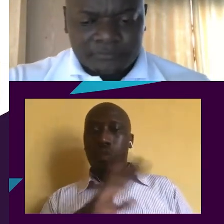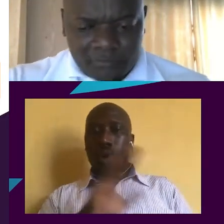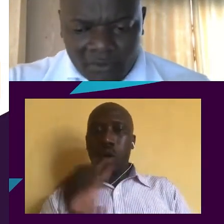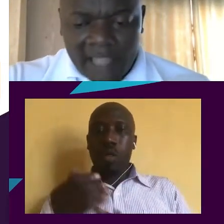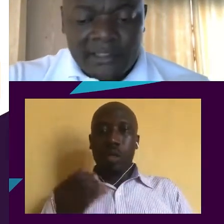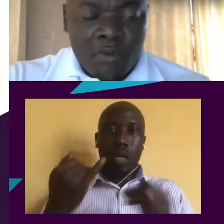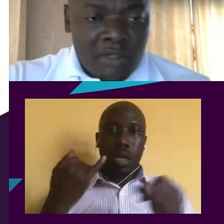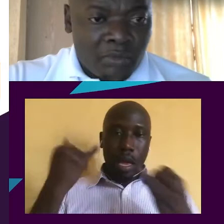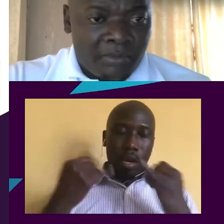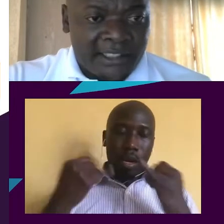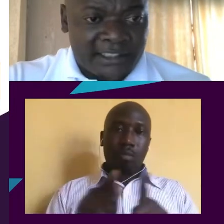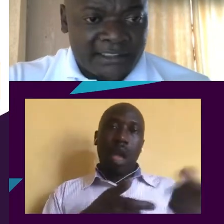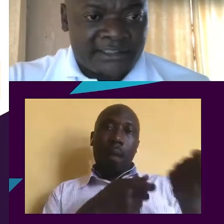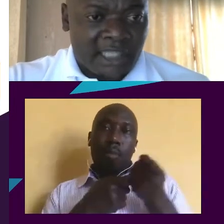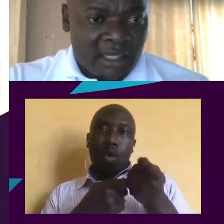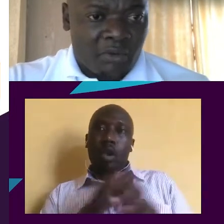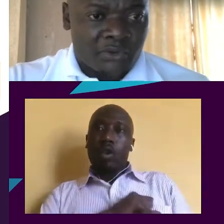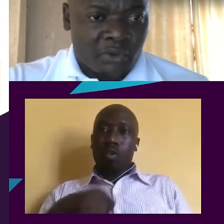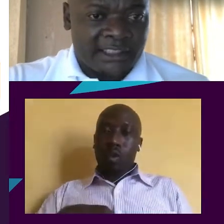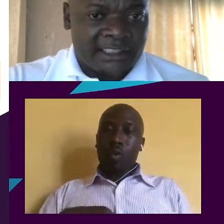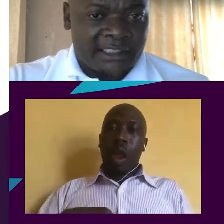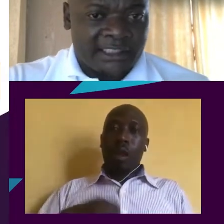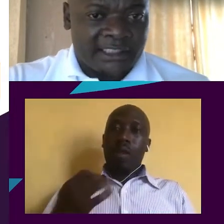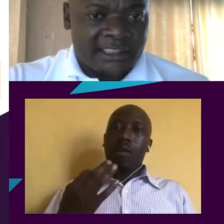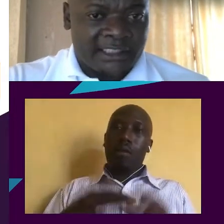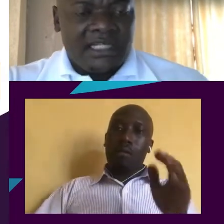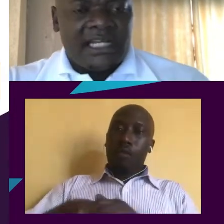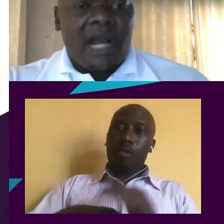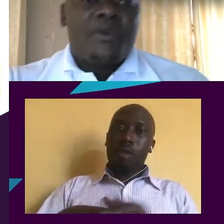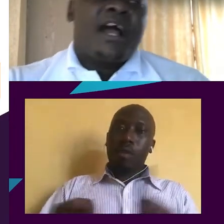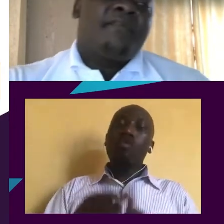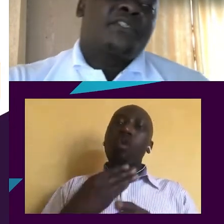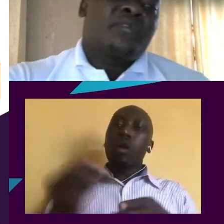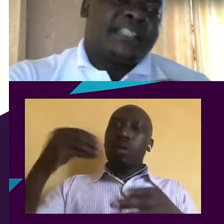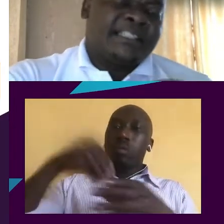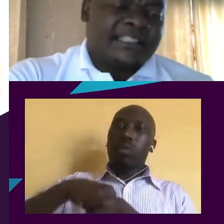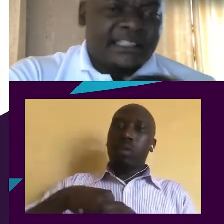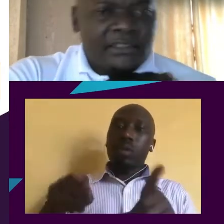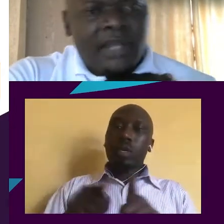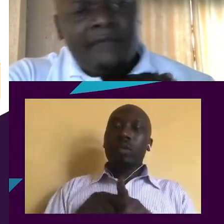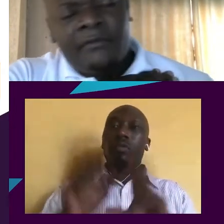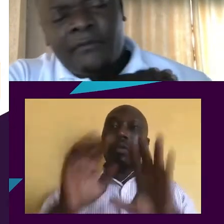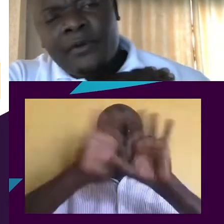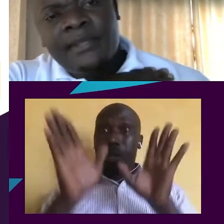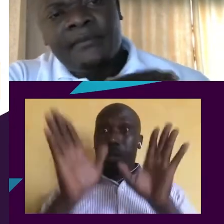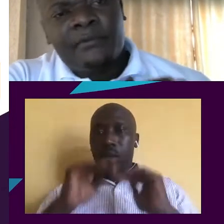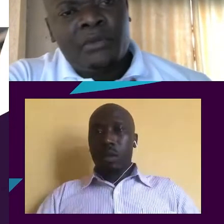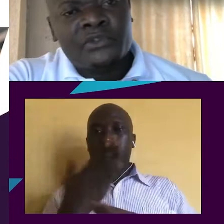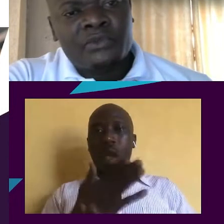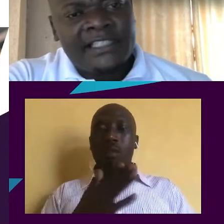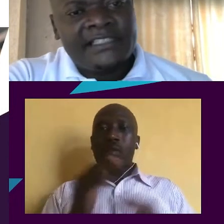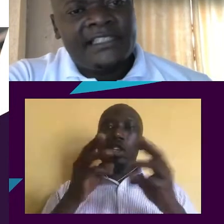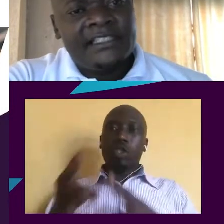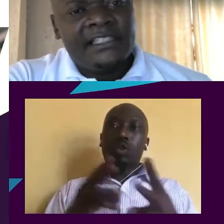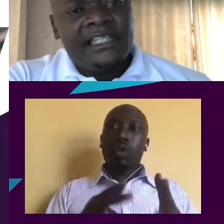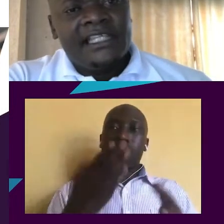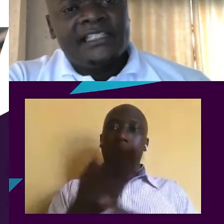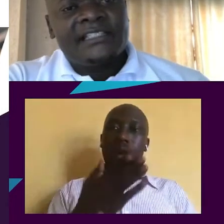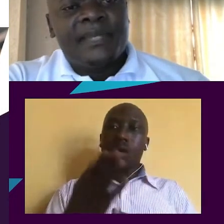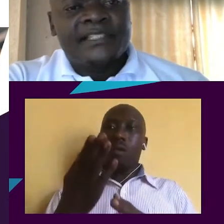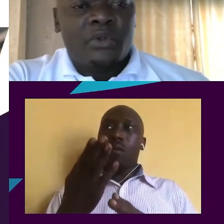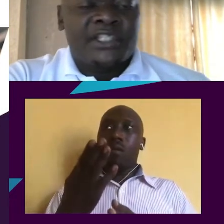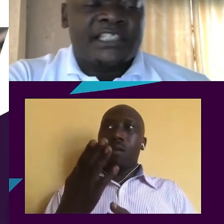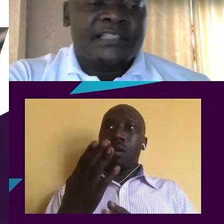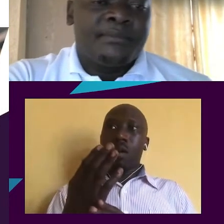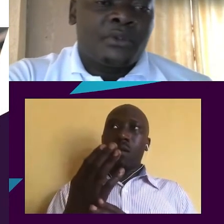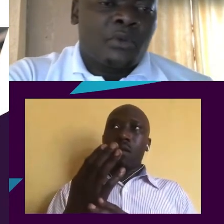football, and you want to bring it also in light. Now we have a strategy. We have a FIFA women football strategy. It